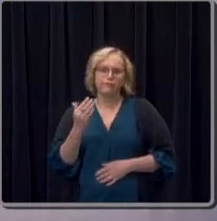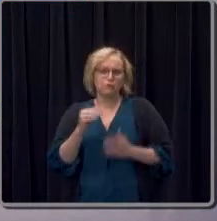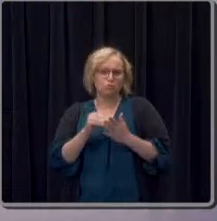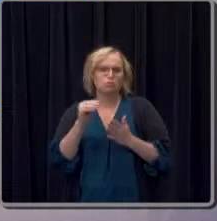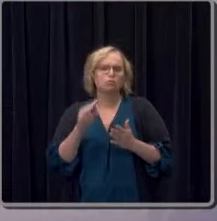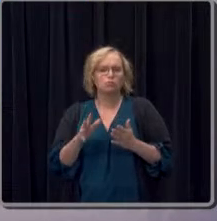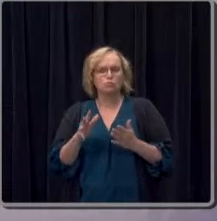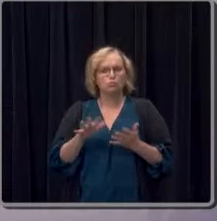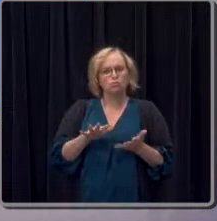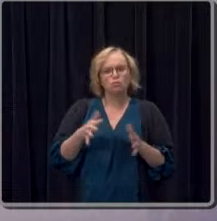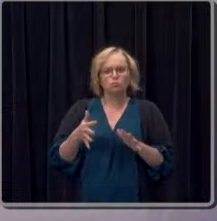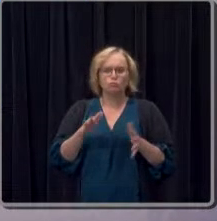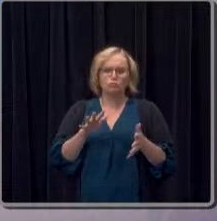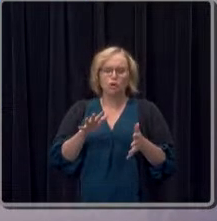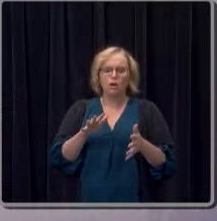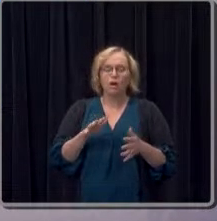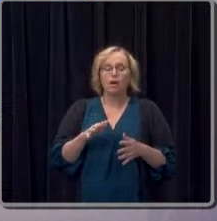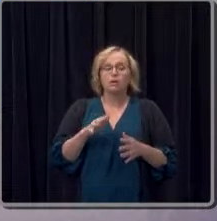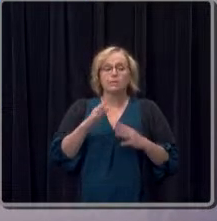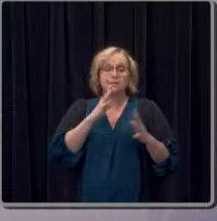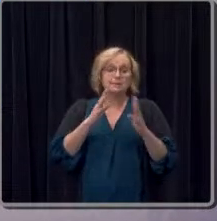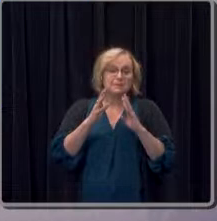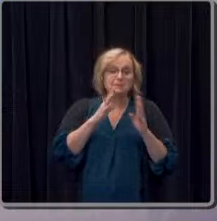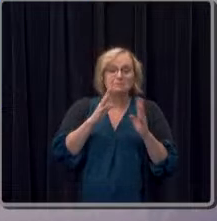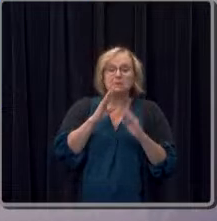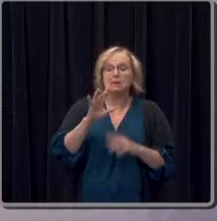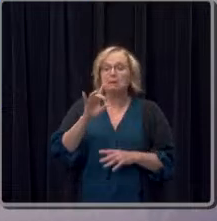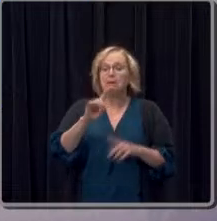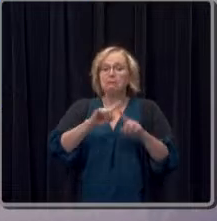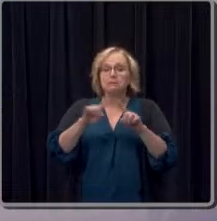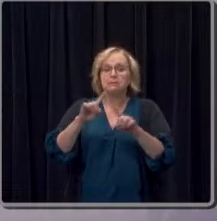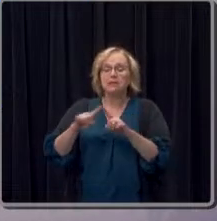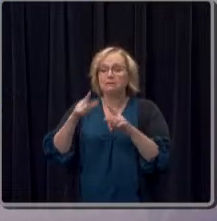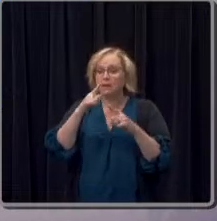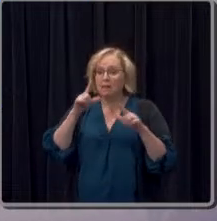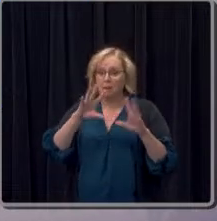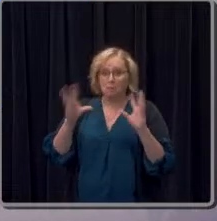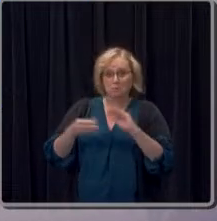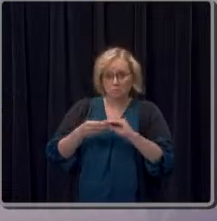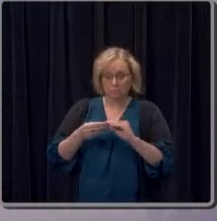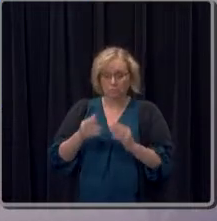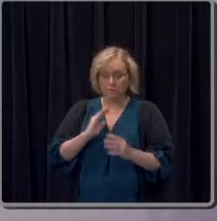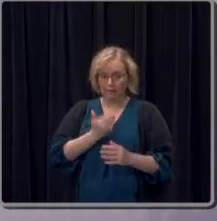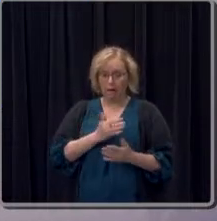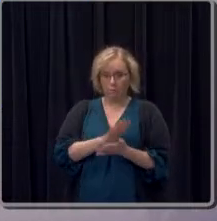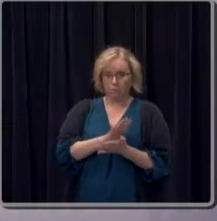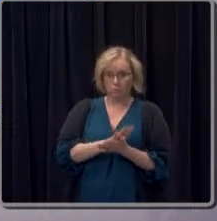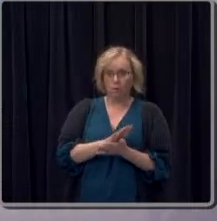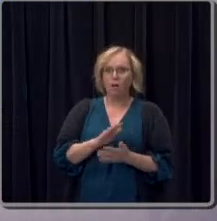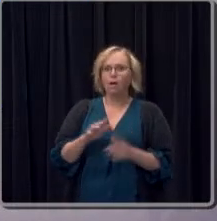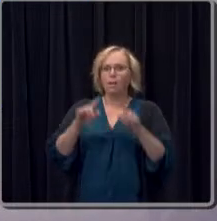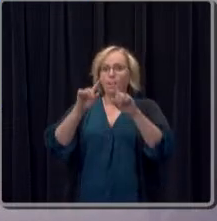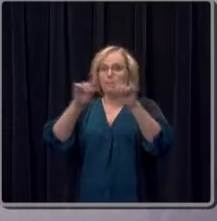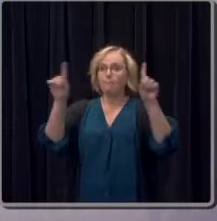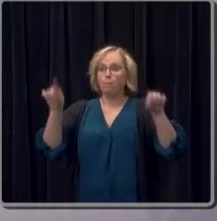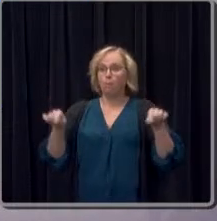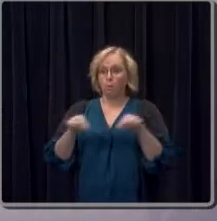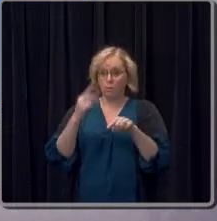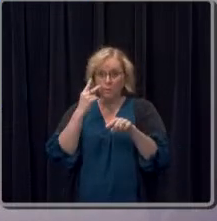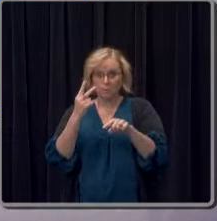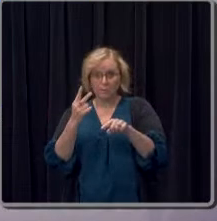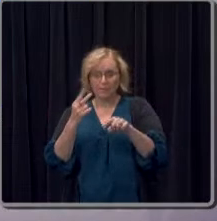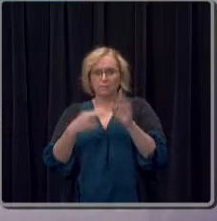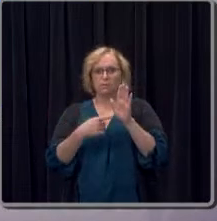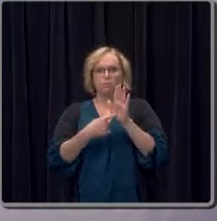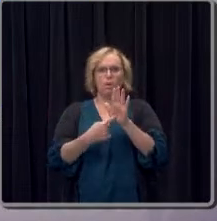or take, 8 languages that are spoken at the school. And this board here represents like where everybody has come from